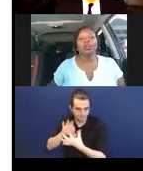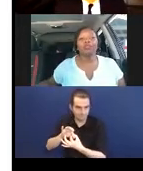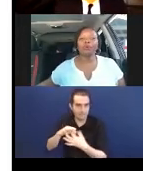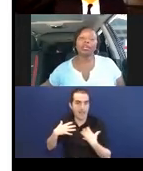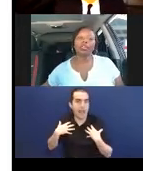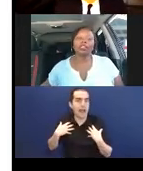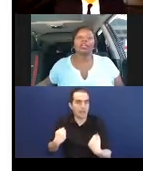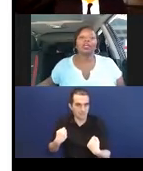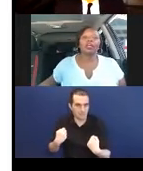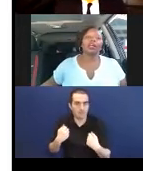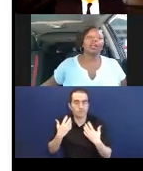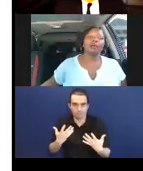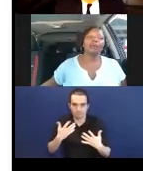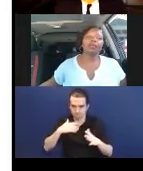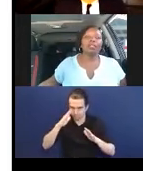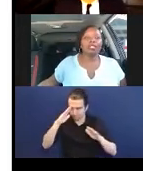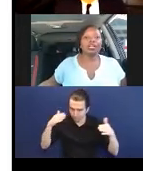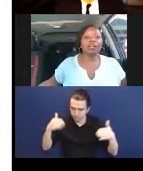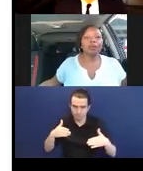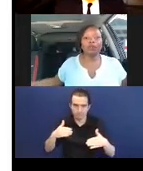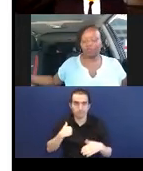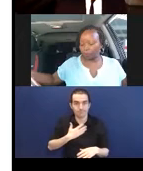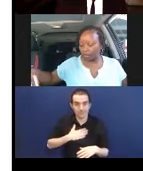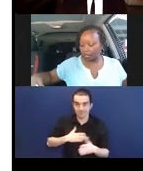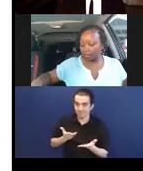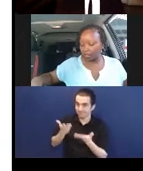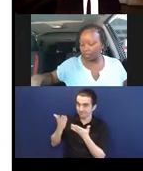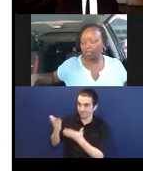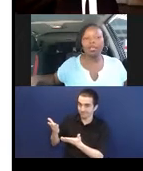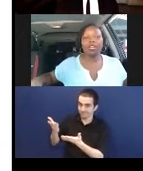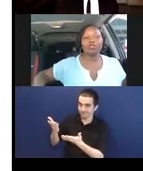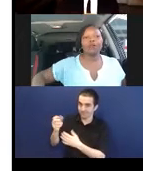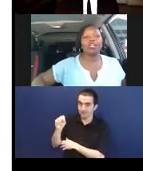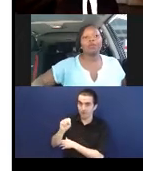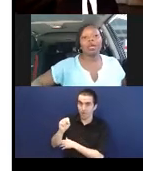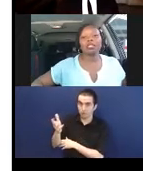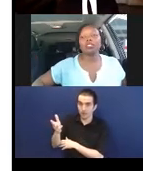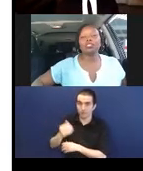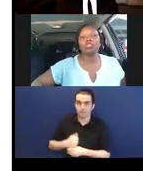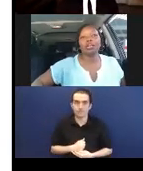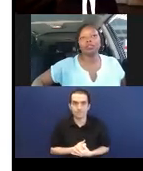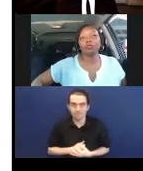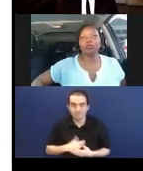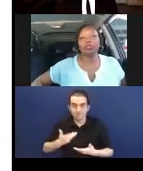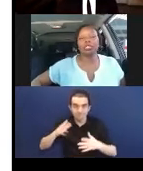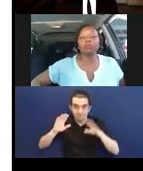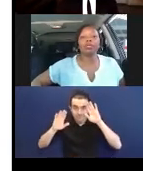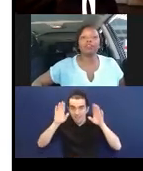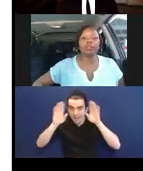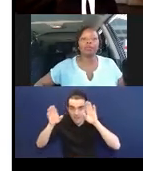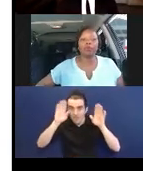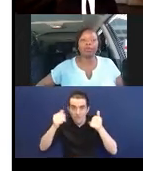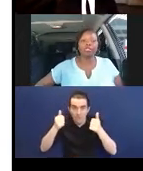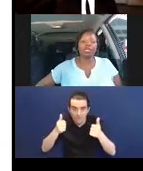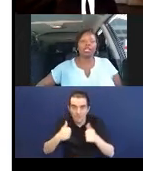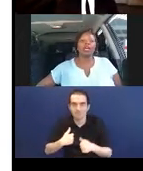Hello, everyone. My name is Sarah Kamau from Kenya. As you've heard, I'm the acting chair for CDPF at